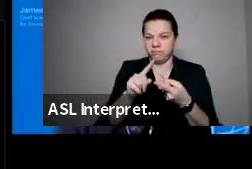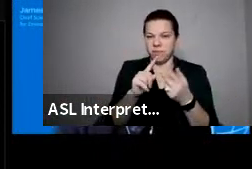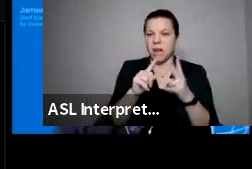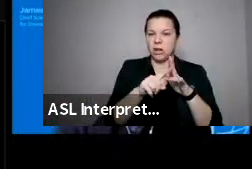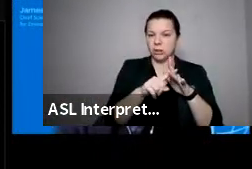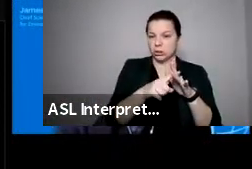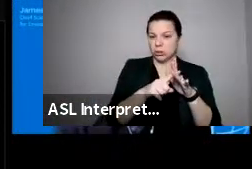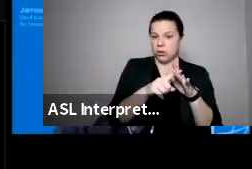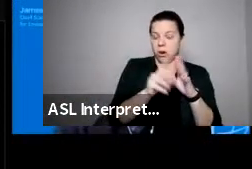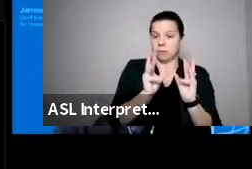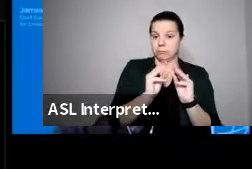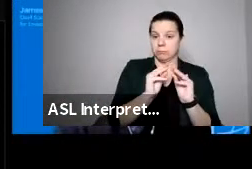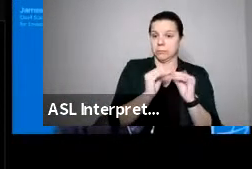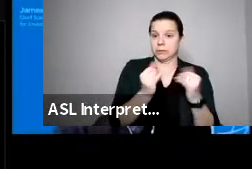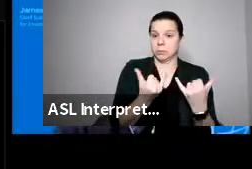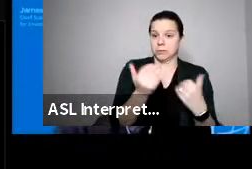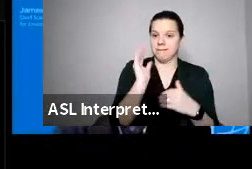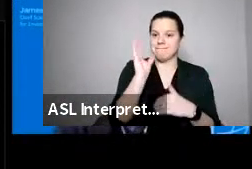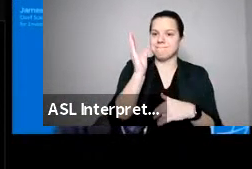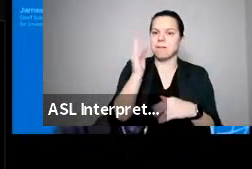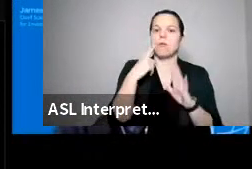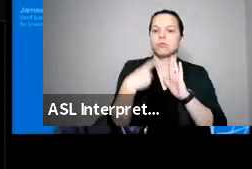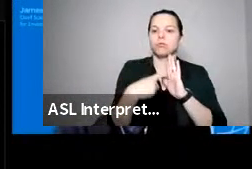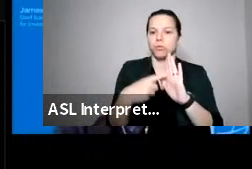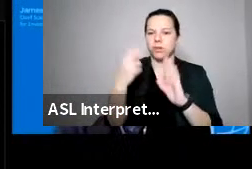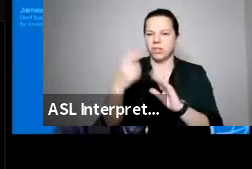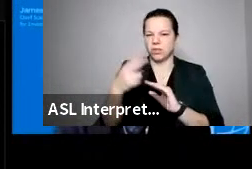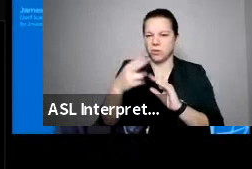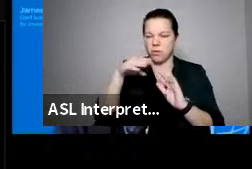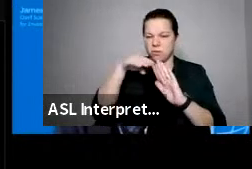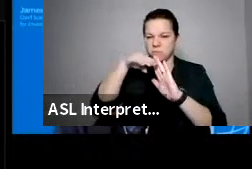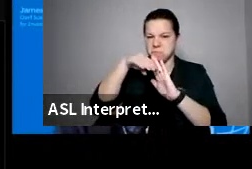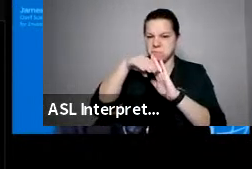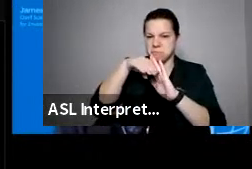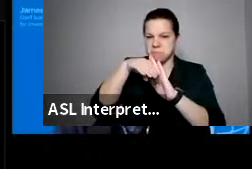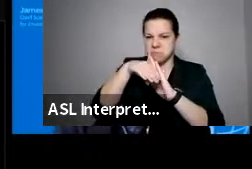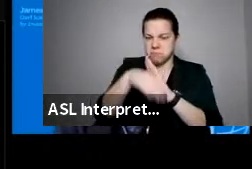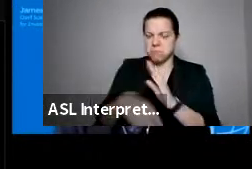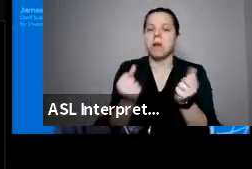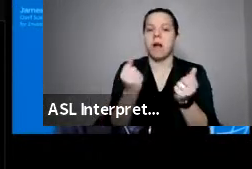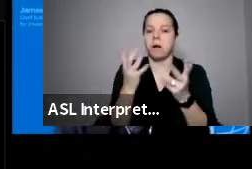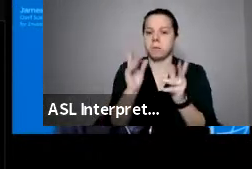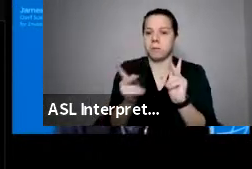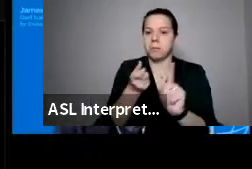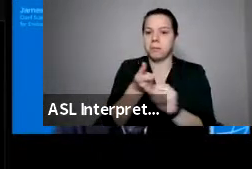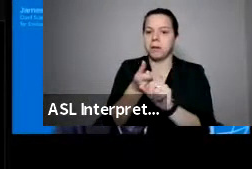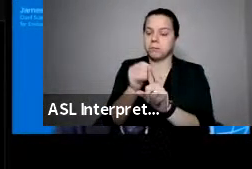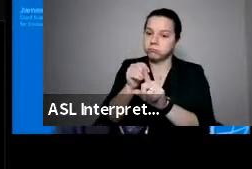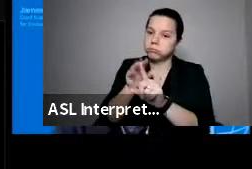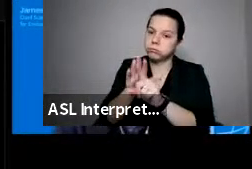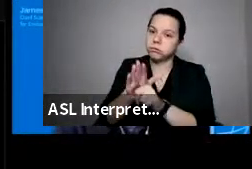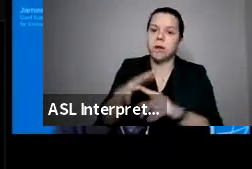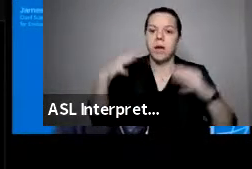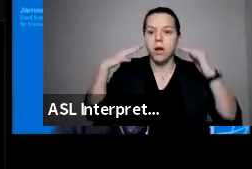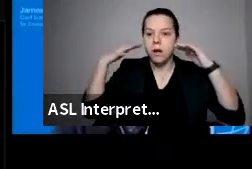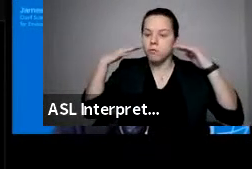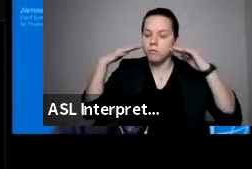briefing, I showed the historical decrease in the number of people exposed to aircraft